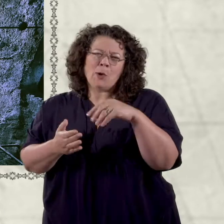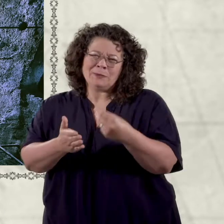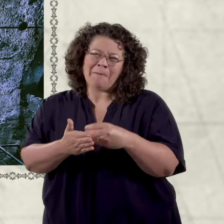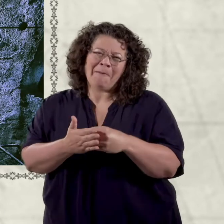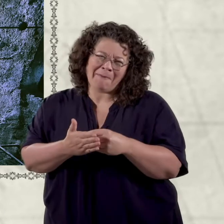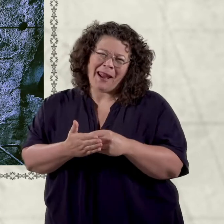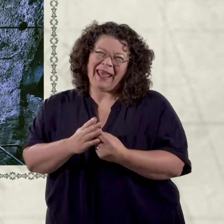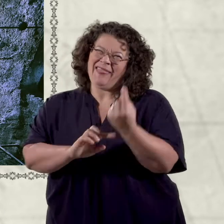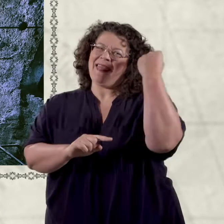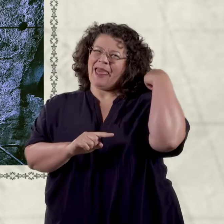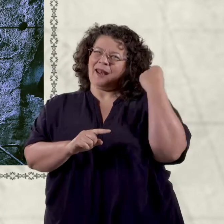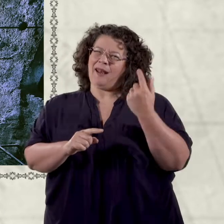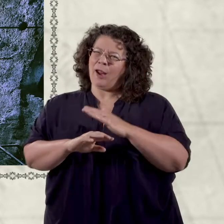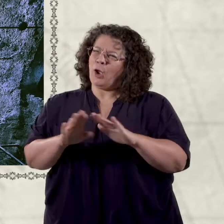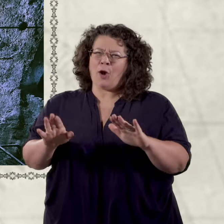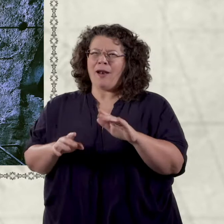using nowadays.